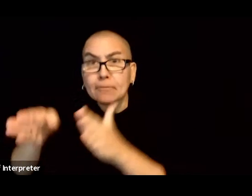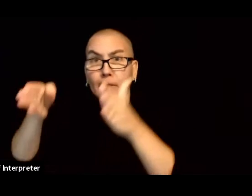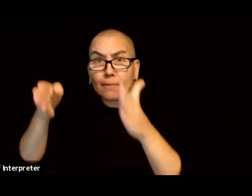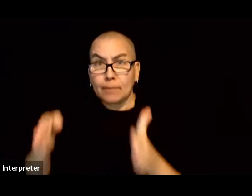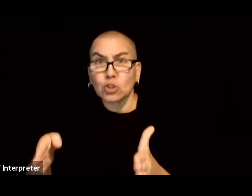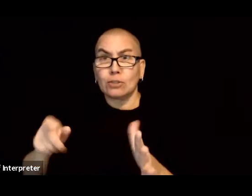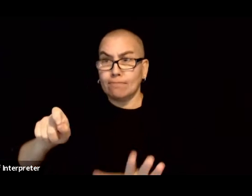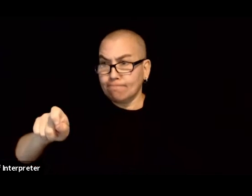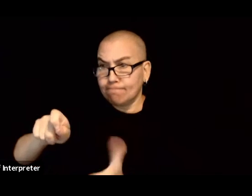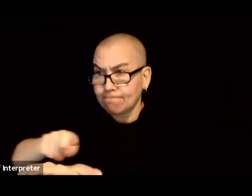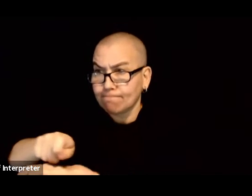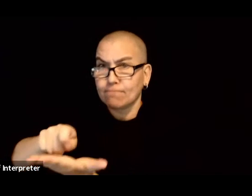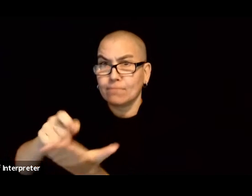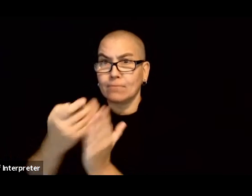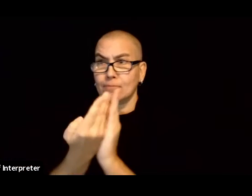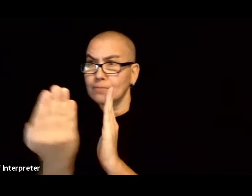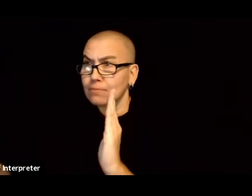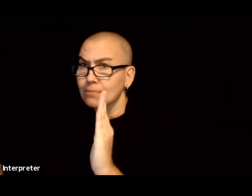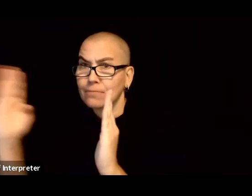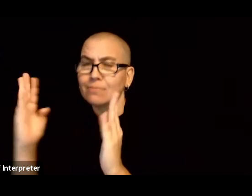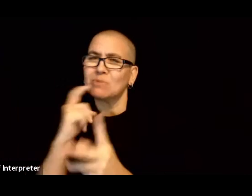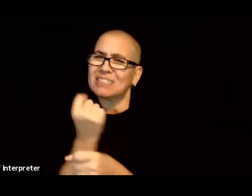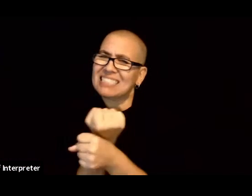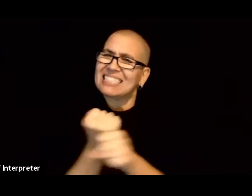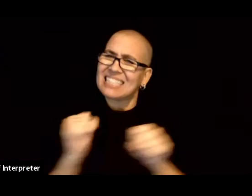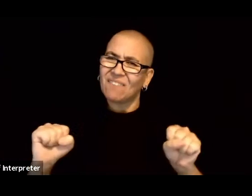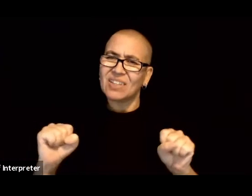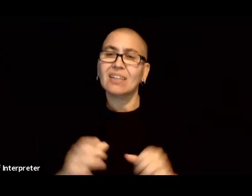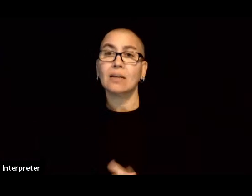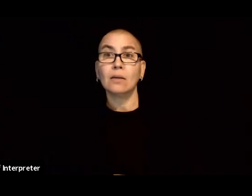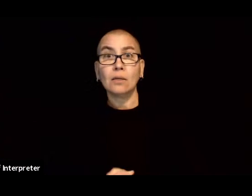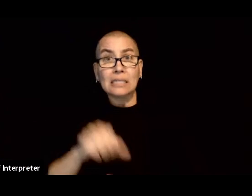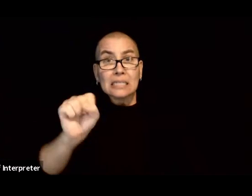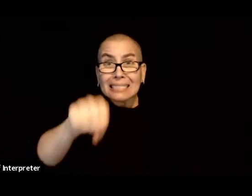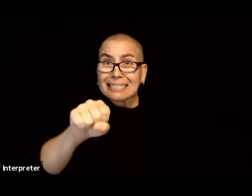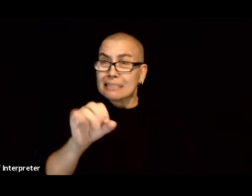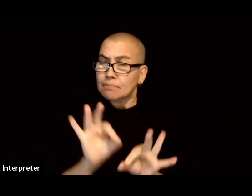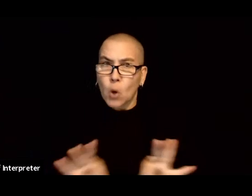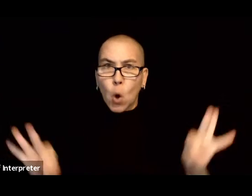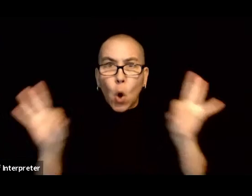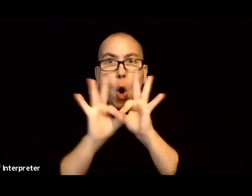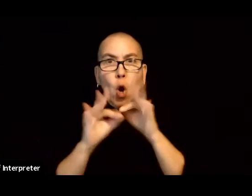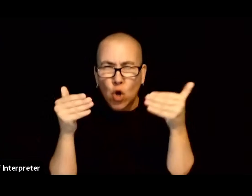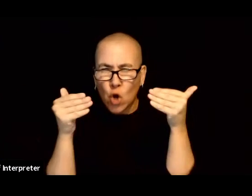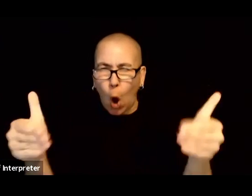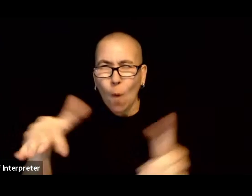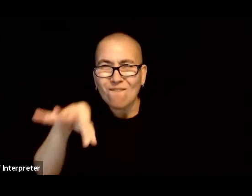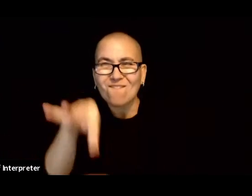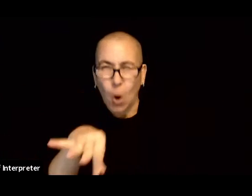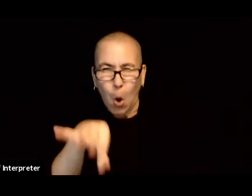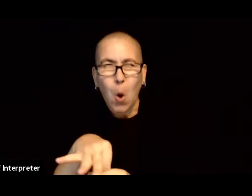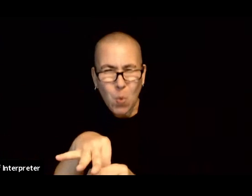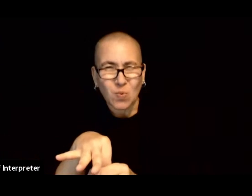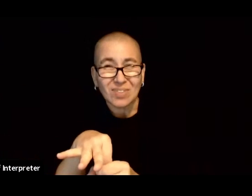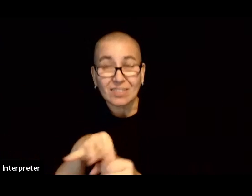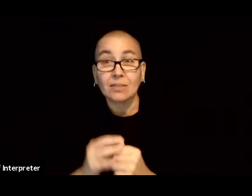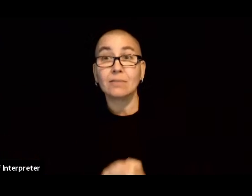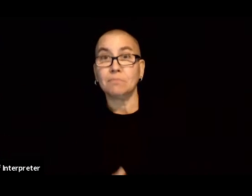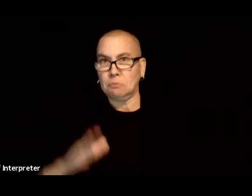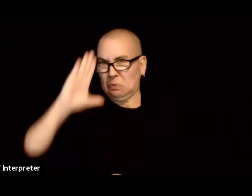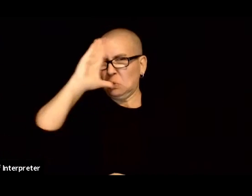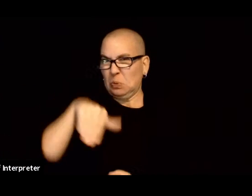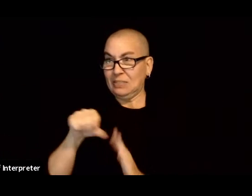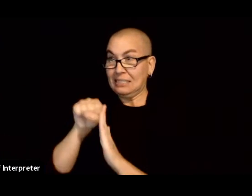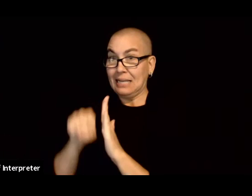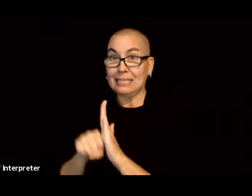vote so their voices are heard. Second, we know that election officials at the state and local level have been working really hard to make things